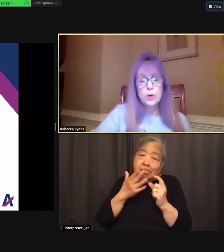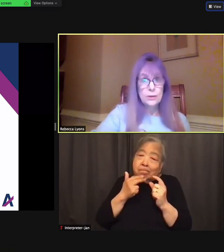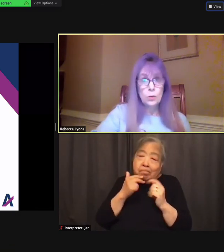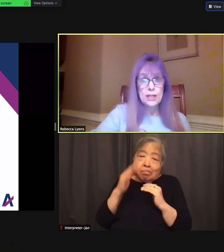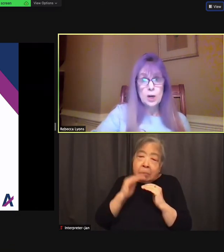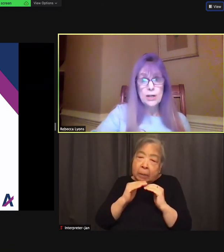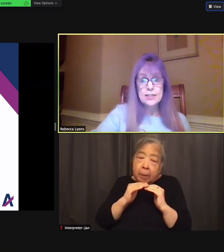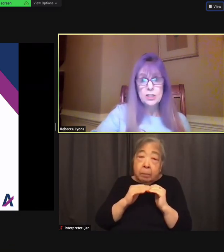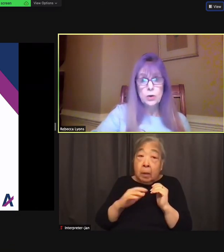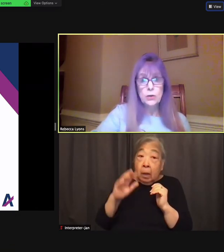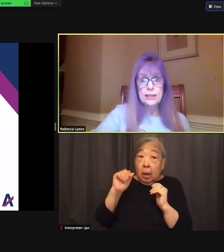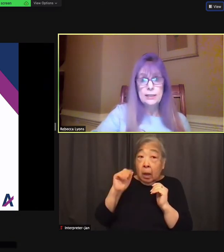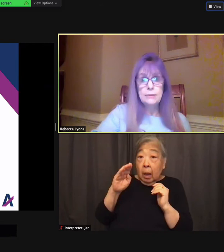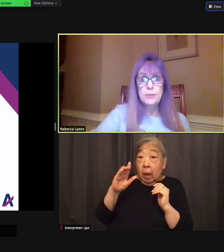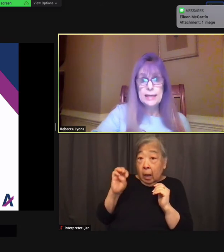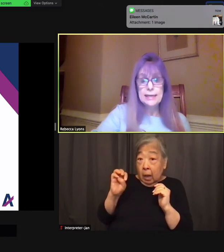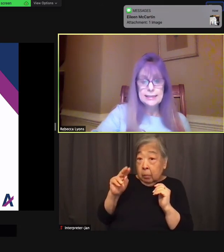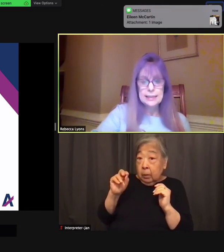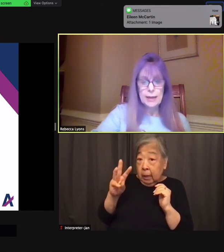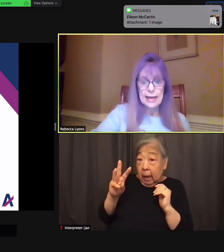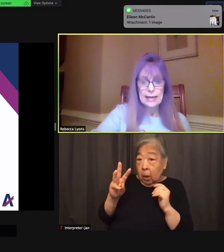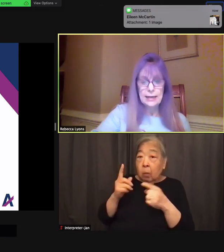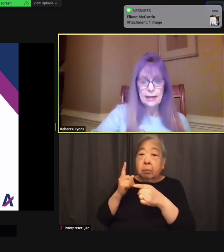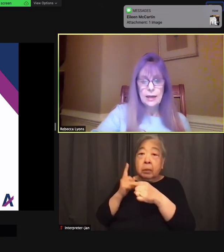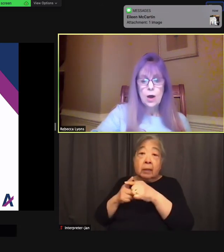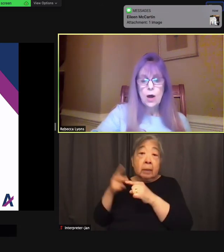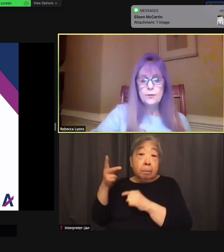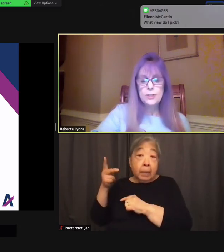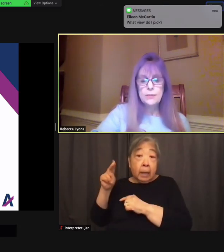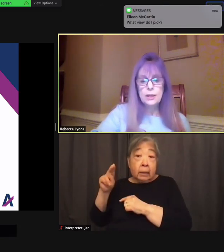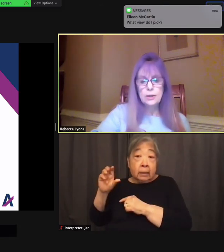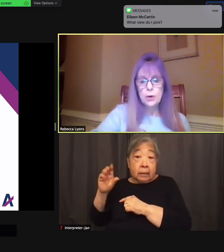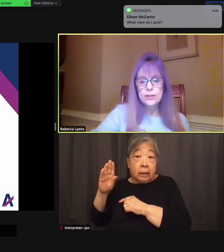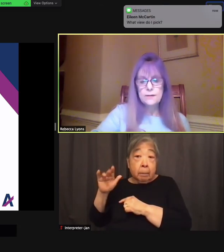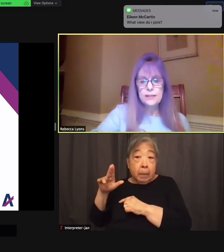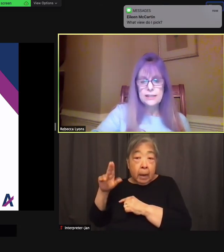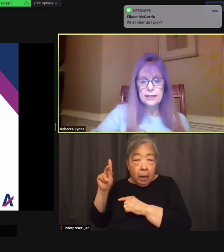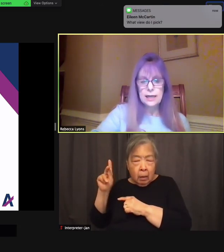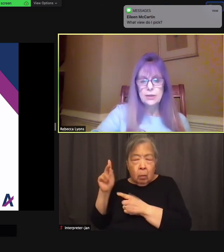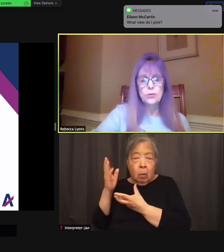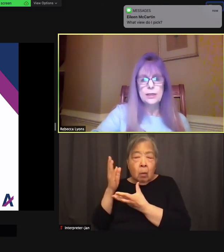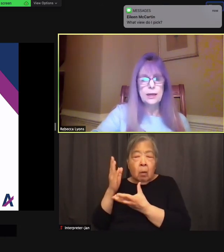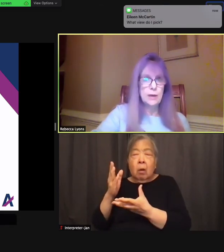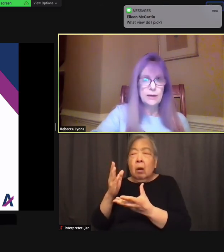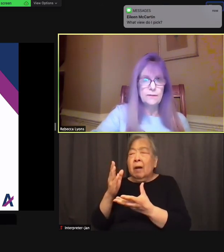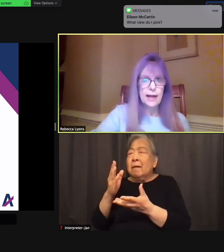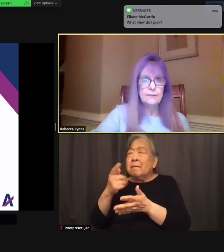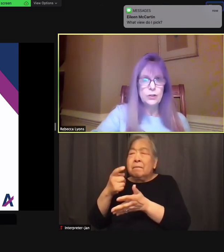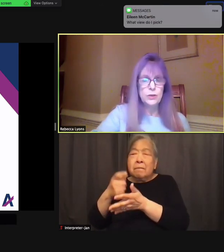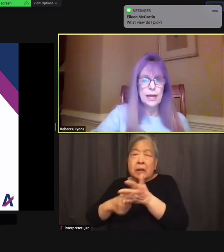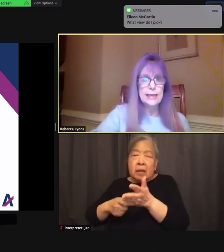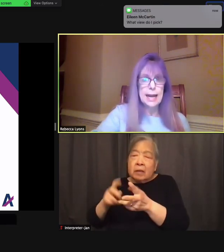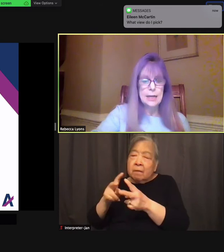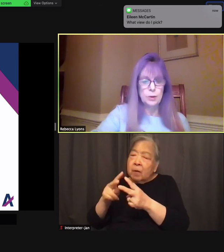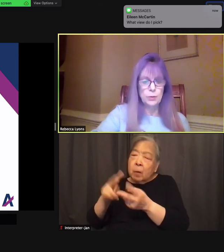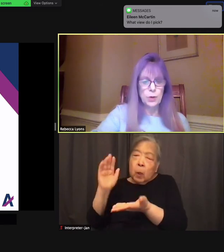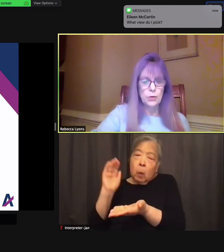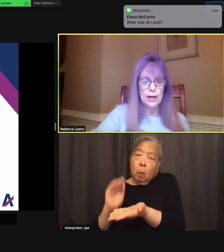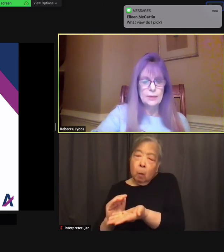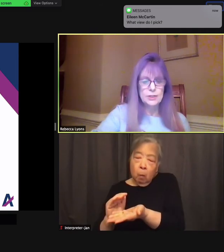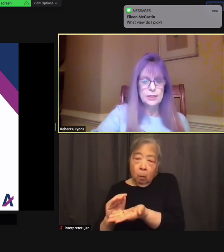along with our custodian, PNC Bank, offers some of the lowest fees in the country among 529